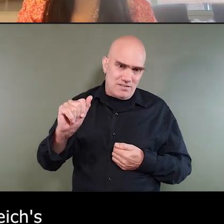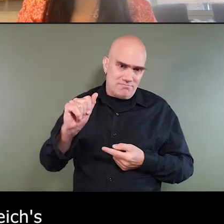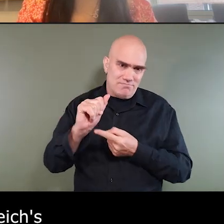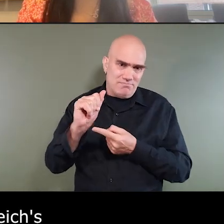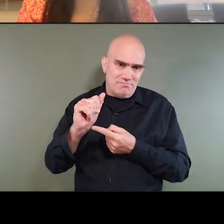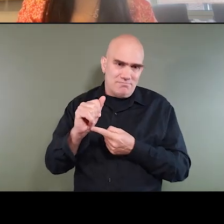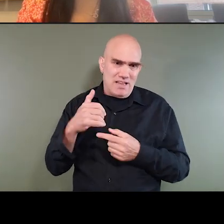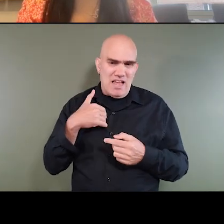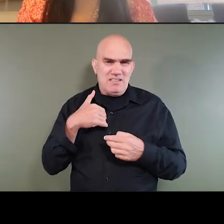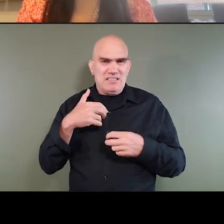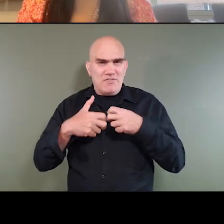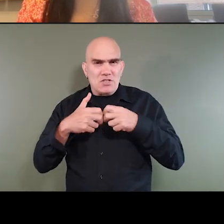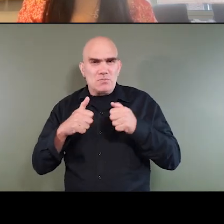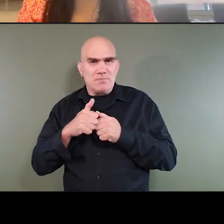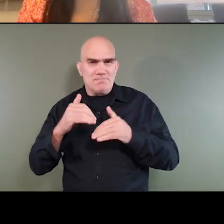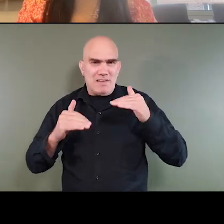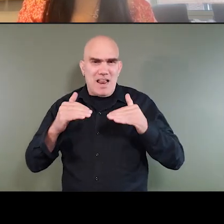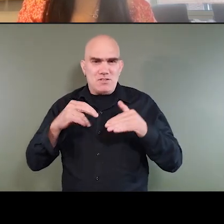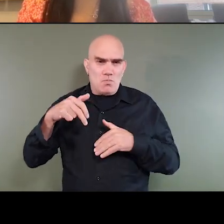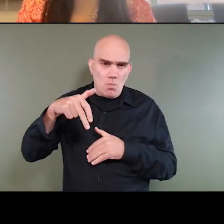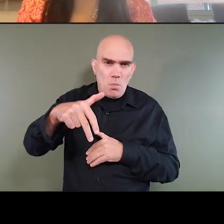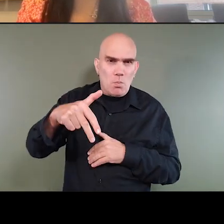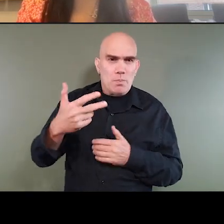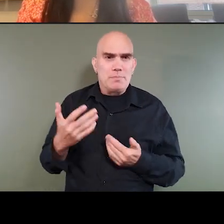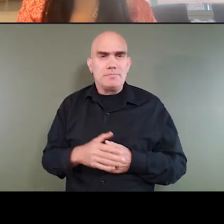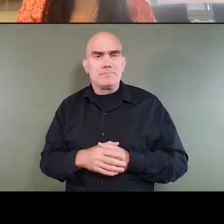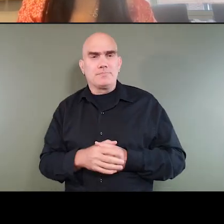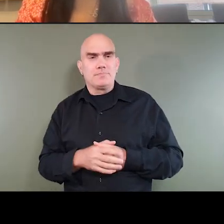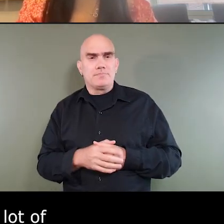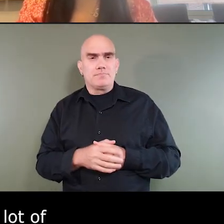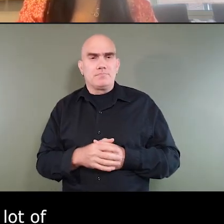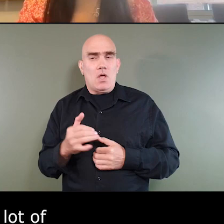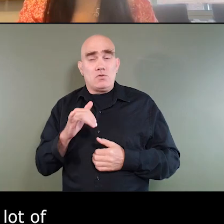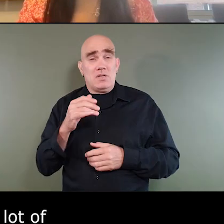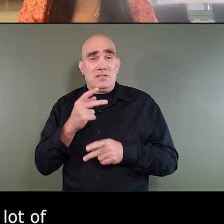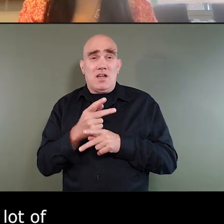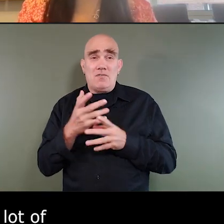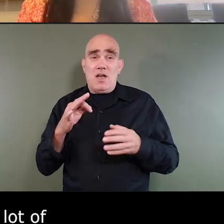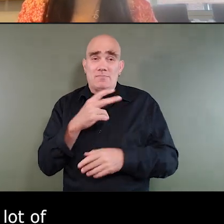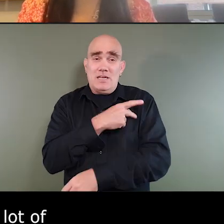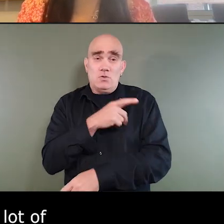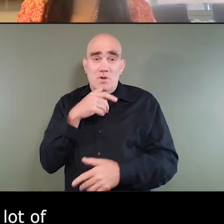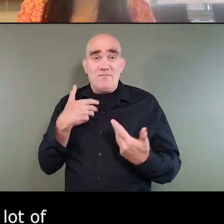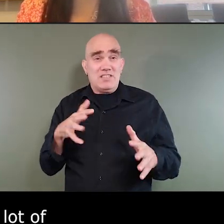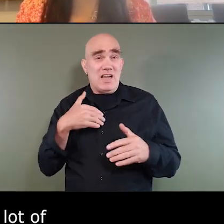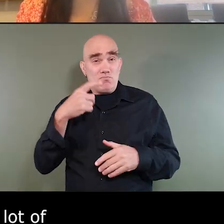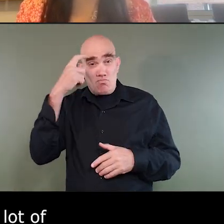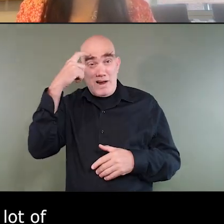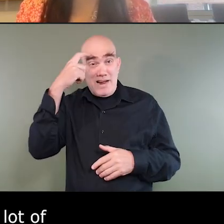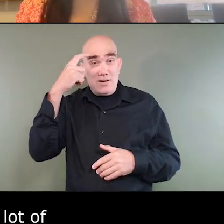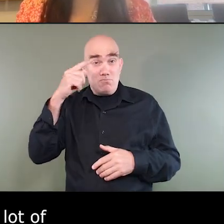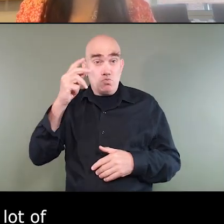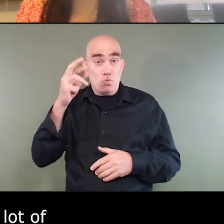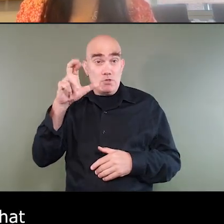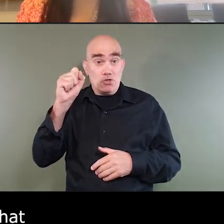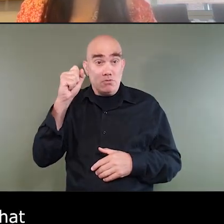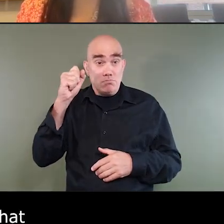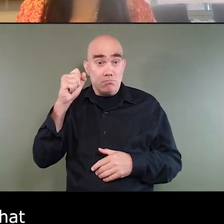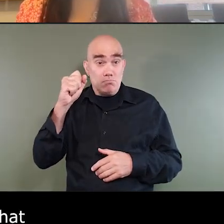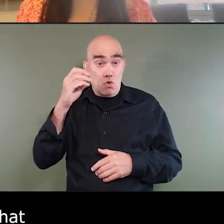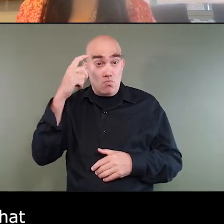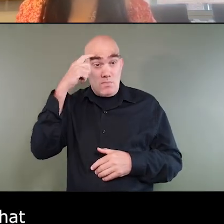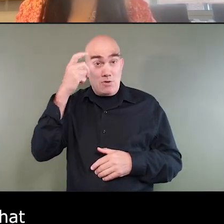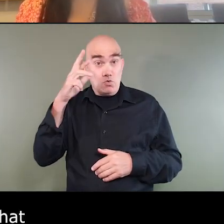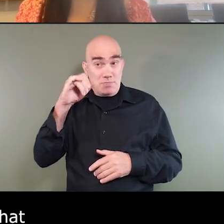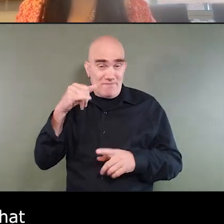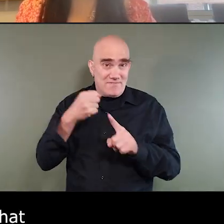have ataxia, have difficulty with balance and walking. I also take care of a lot of patients who've had brain tumors. So brain